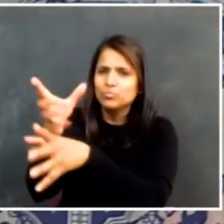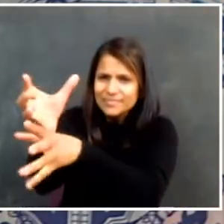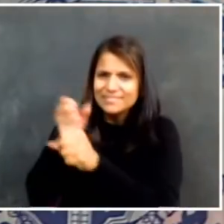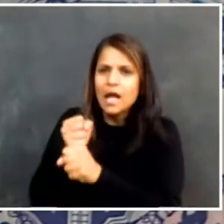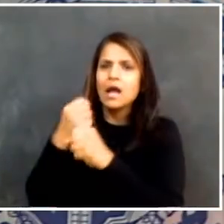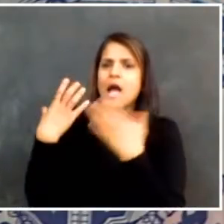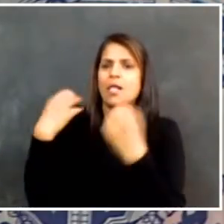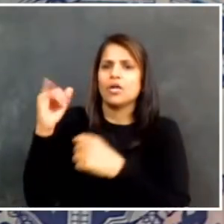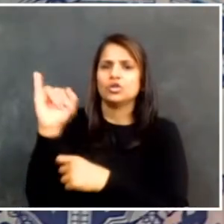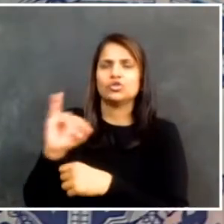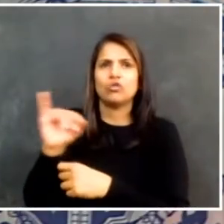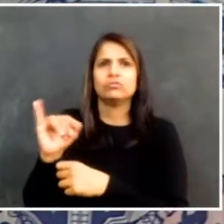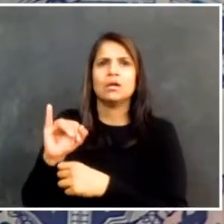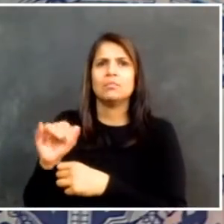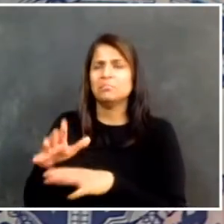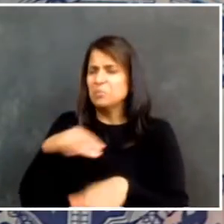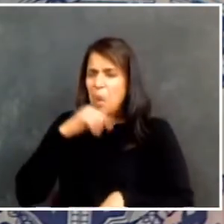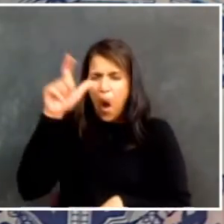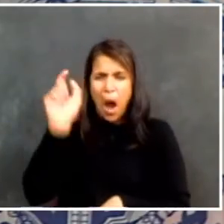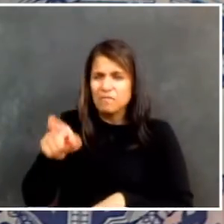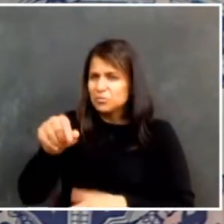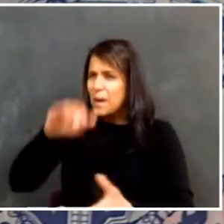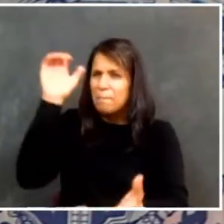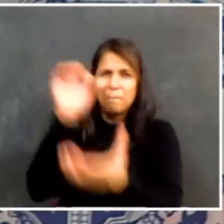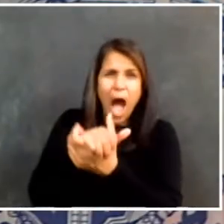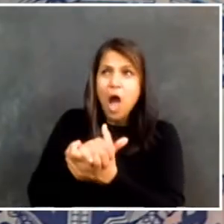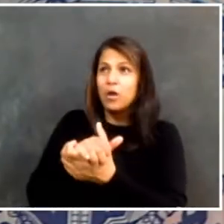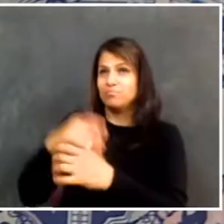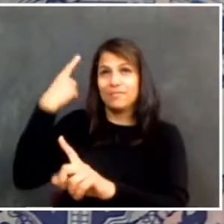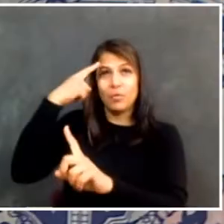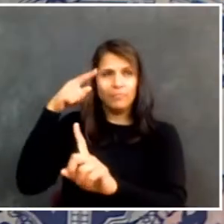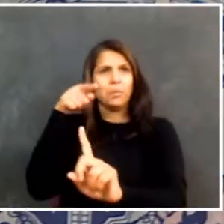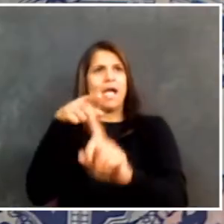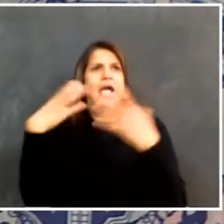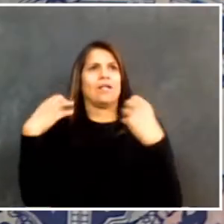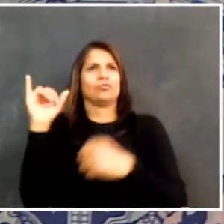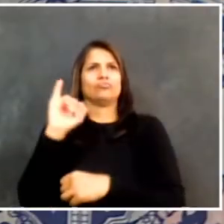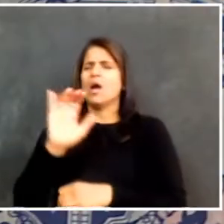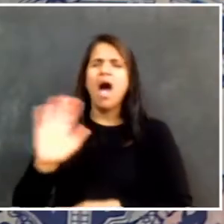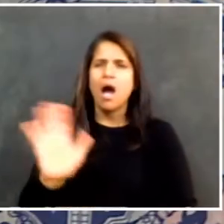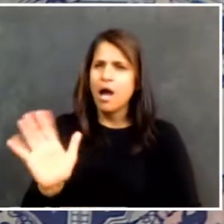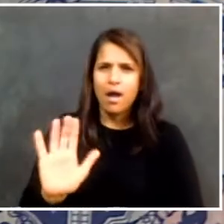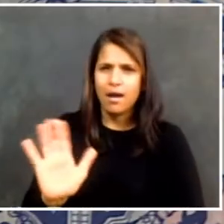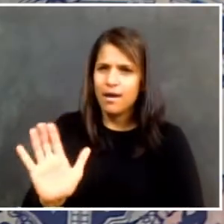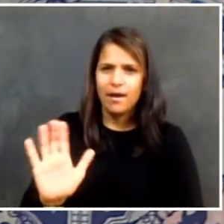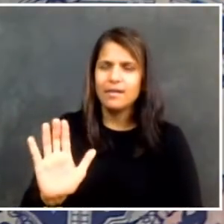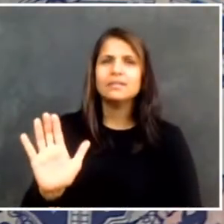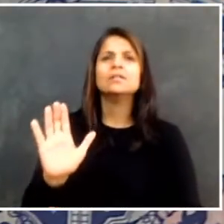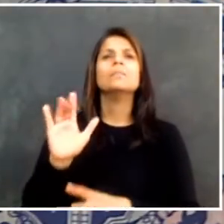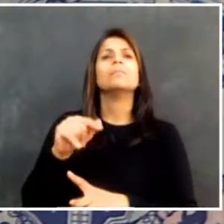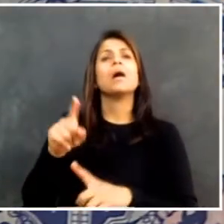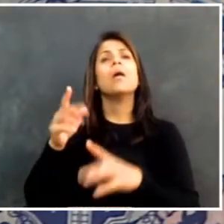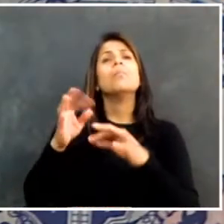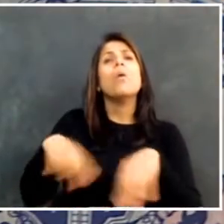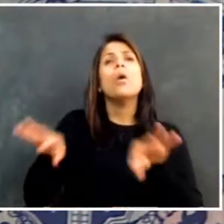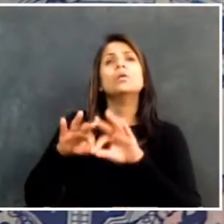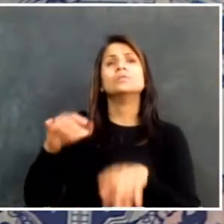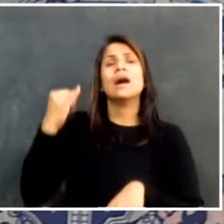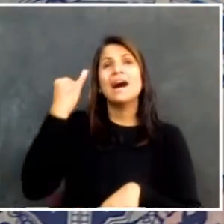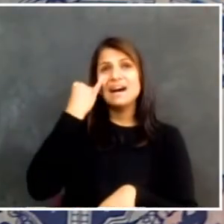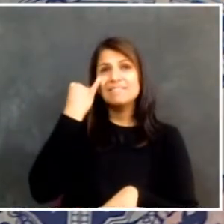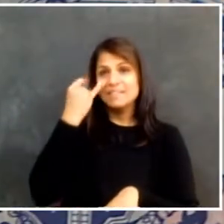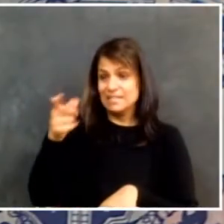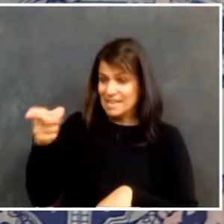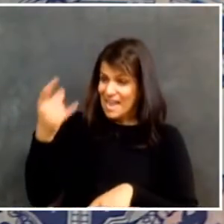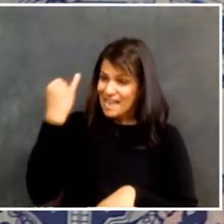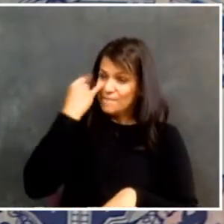right now, healthcare they need right now, again, even if they're not married. But I think your question is a good one. If we could allow people to get